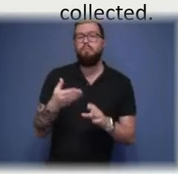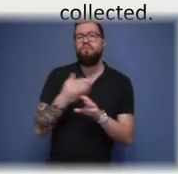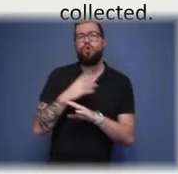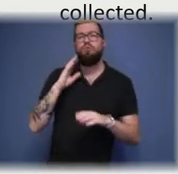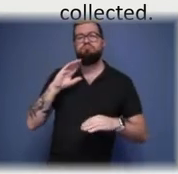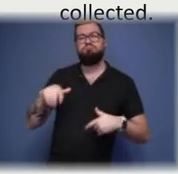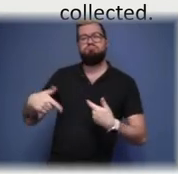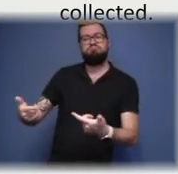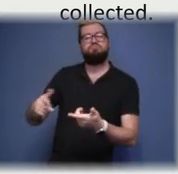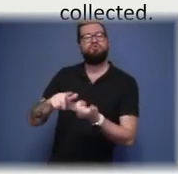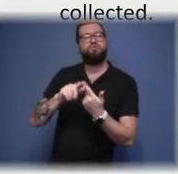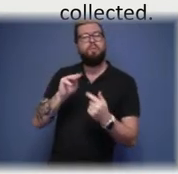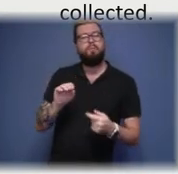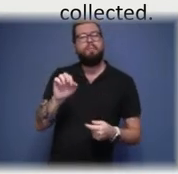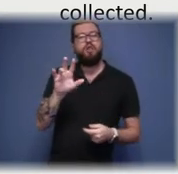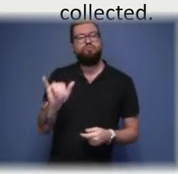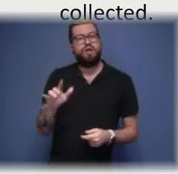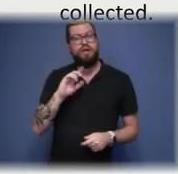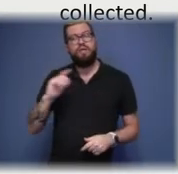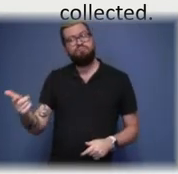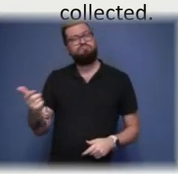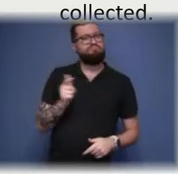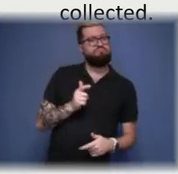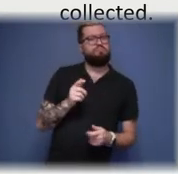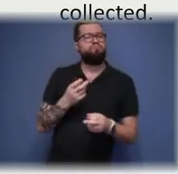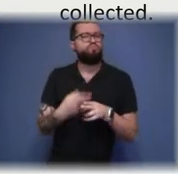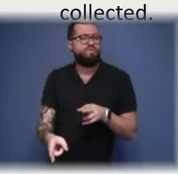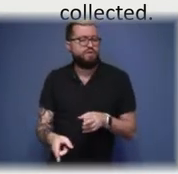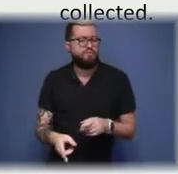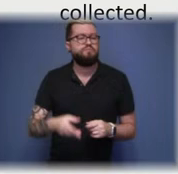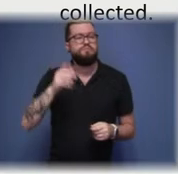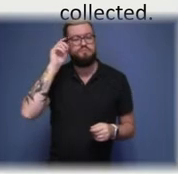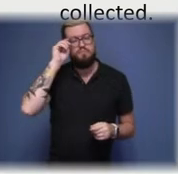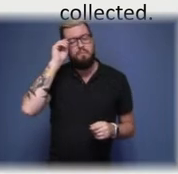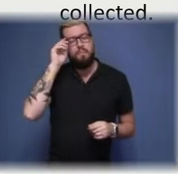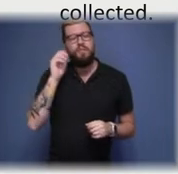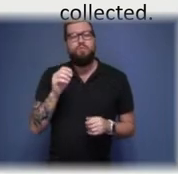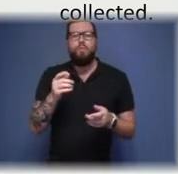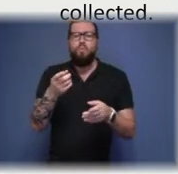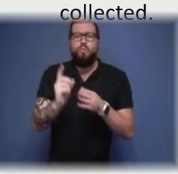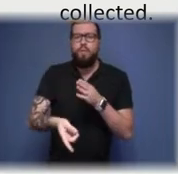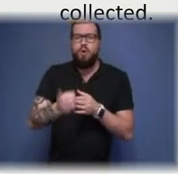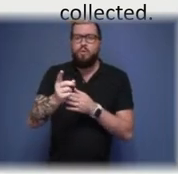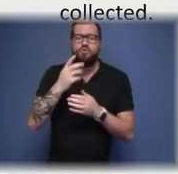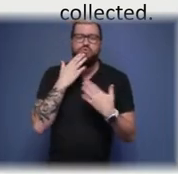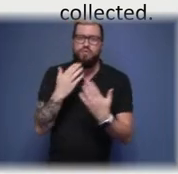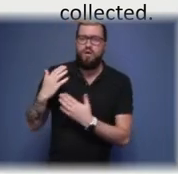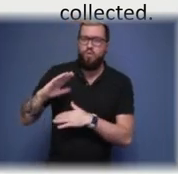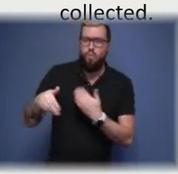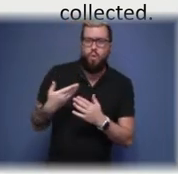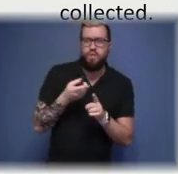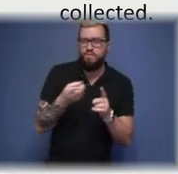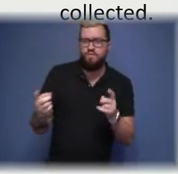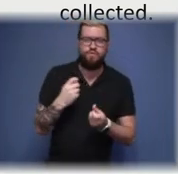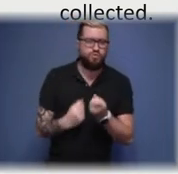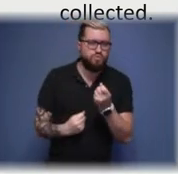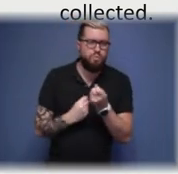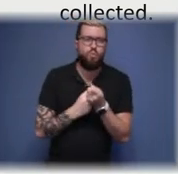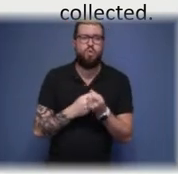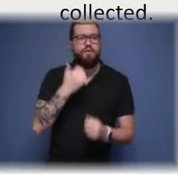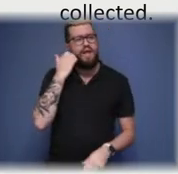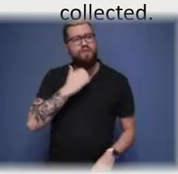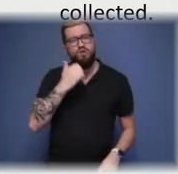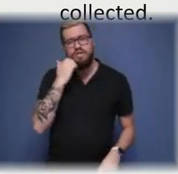to Mallory, and then she'll hand it back to me briefly, I want to take a moment to thank all of you for your support every